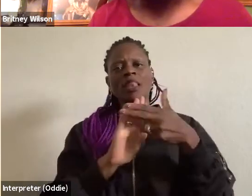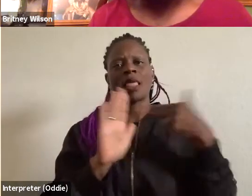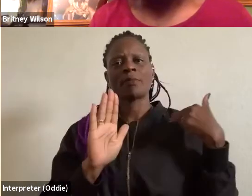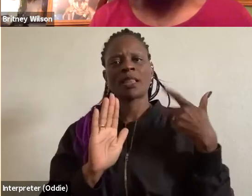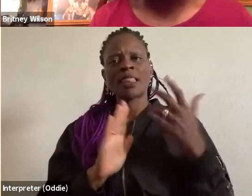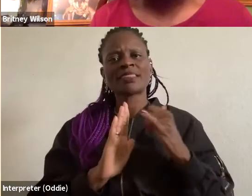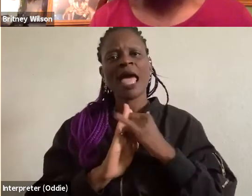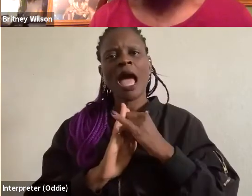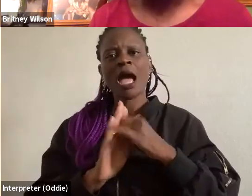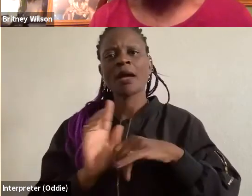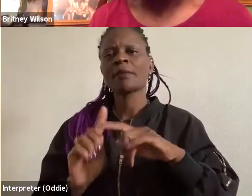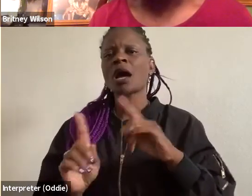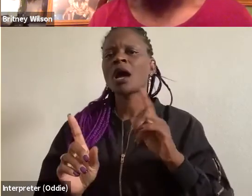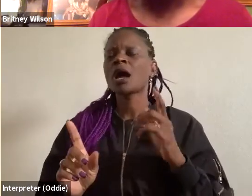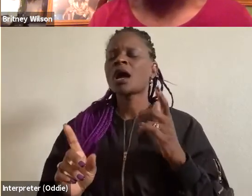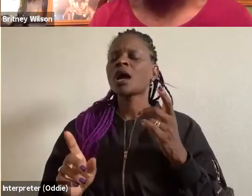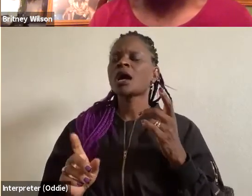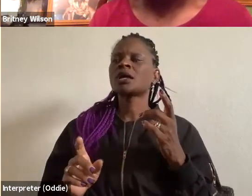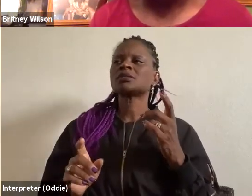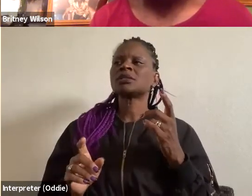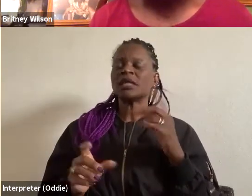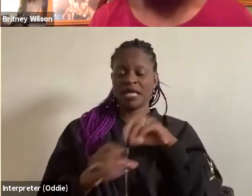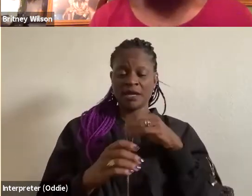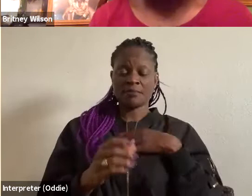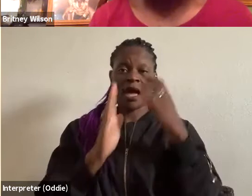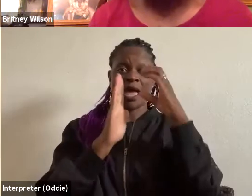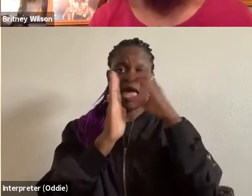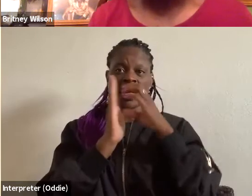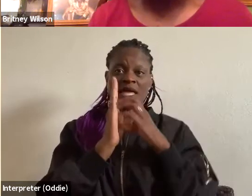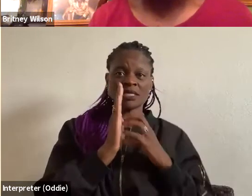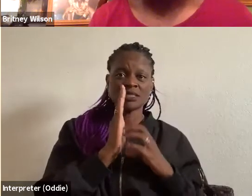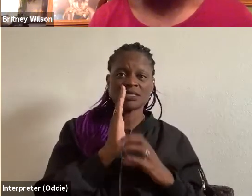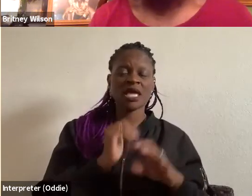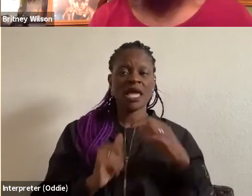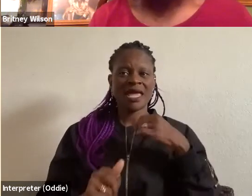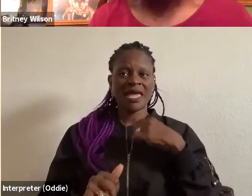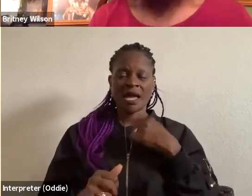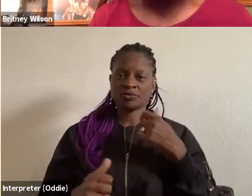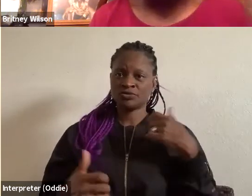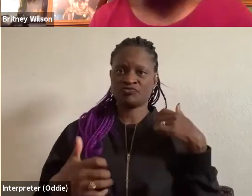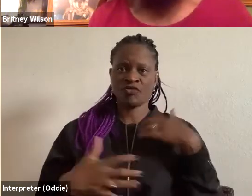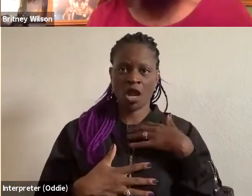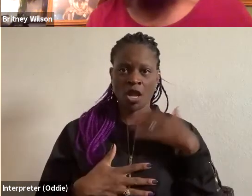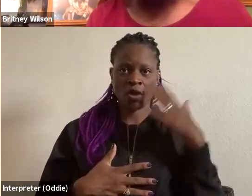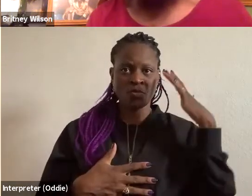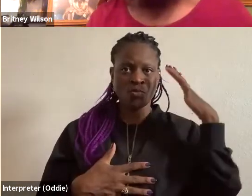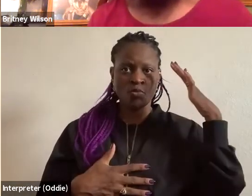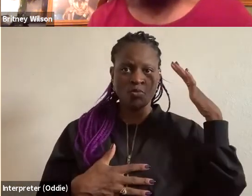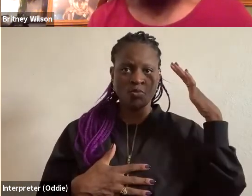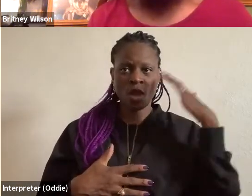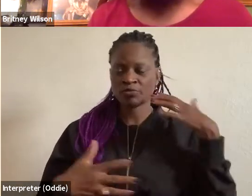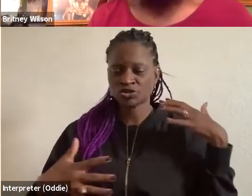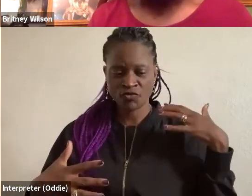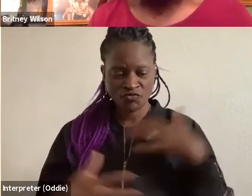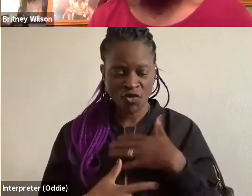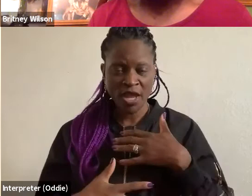but part of what I tried to convey in the essay is that in that moment, I was very much afraid, and again, trigger warning, of